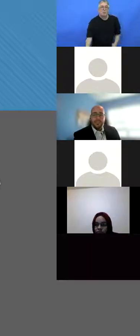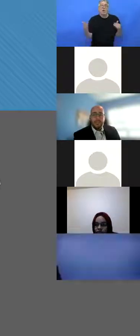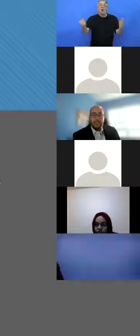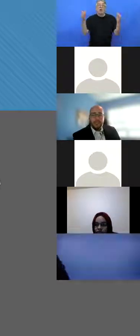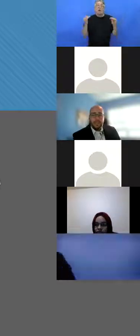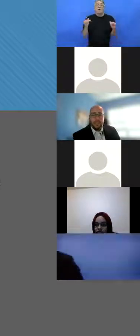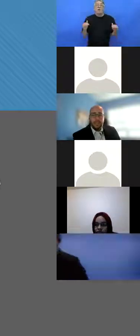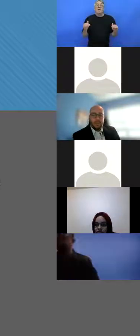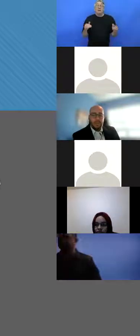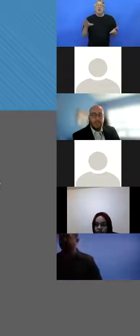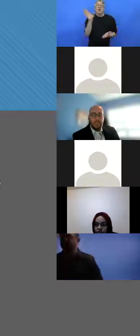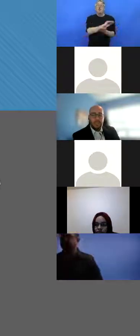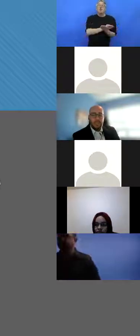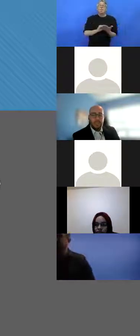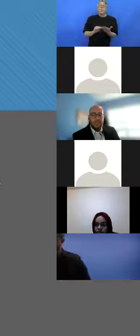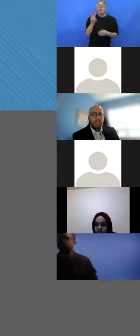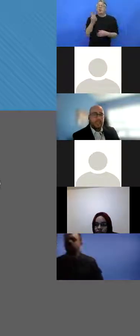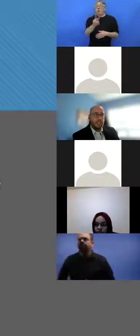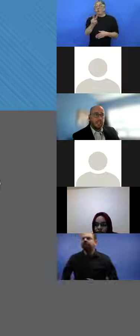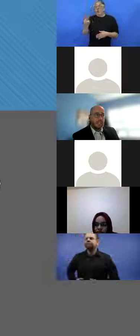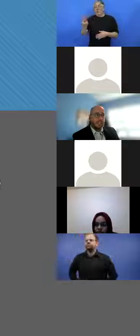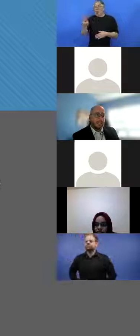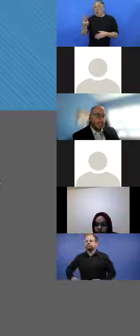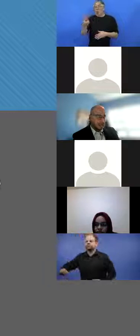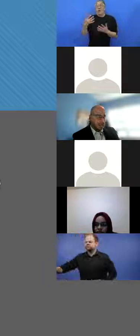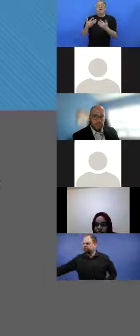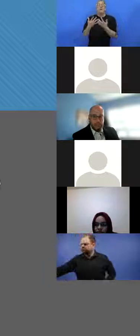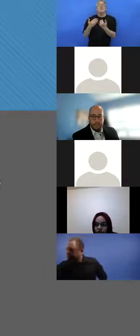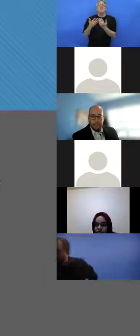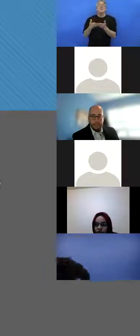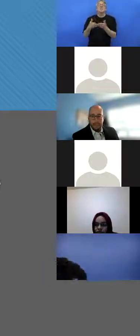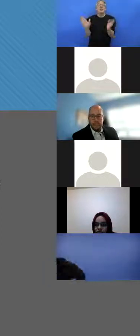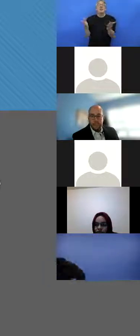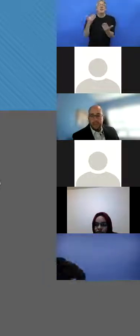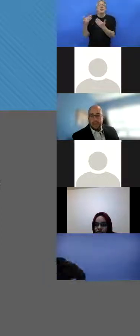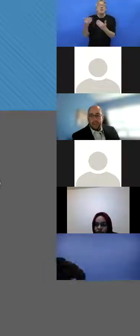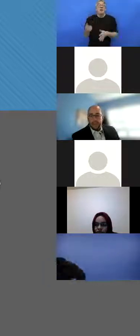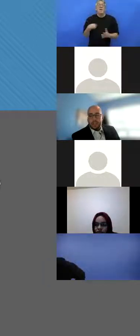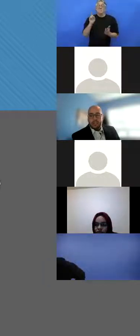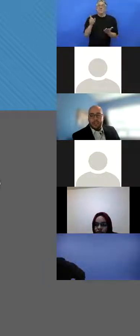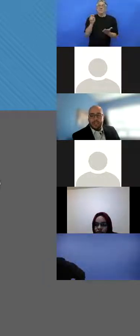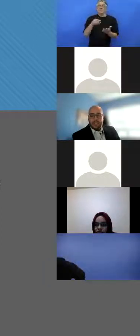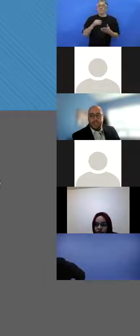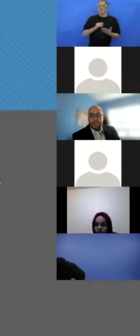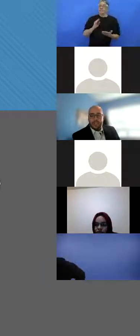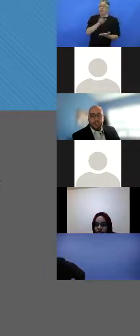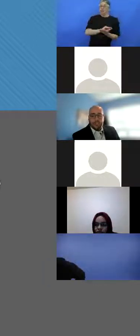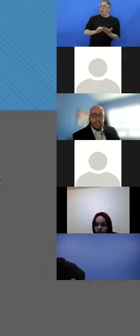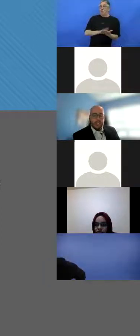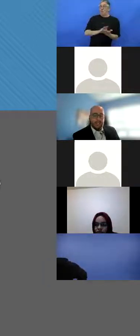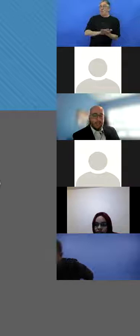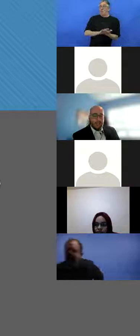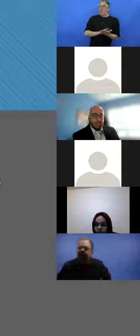UN General Assembly in 2022 on the conduct of hostilities and disability. This plans to